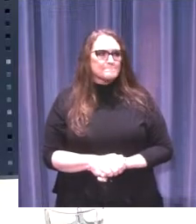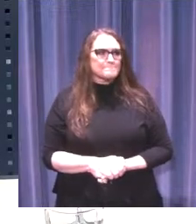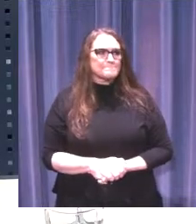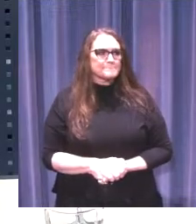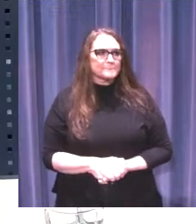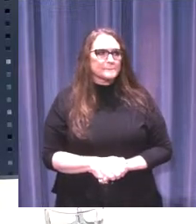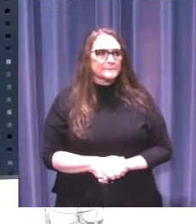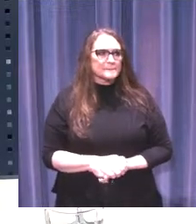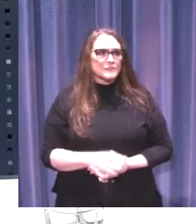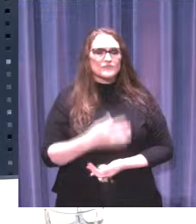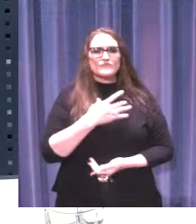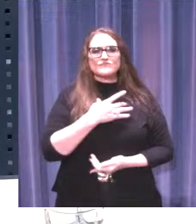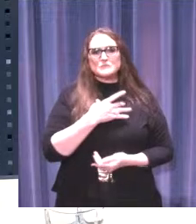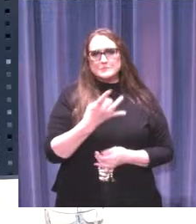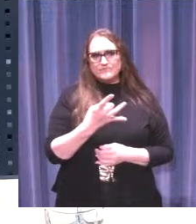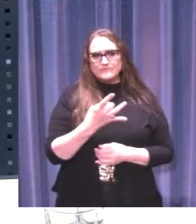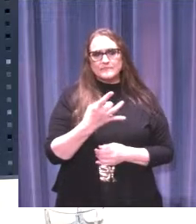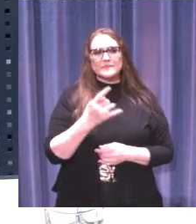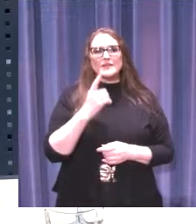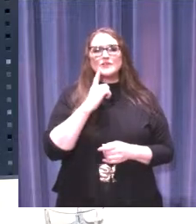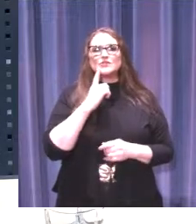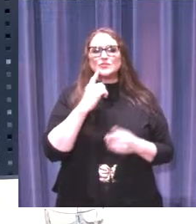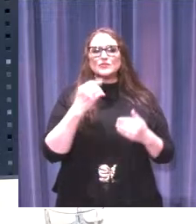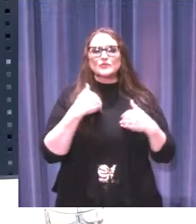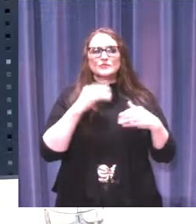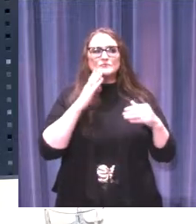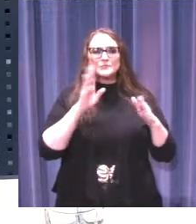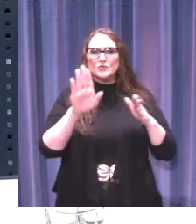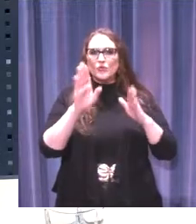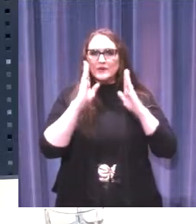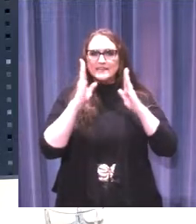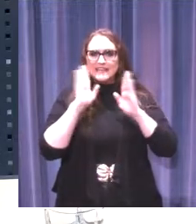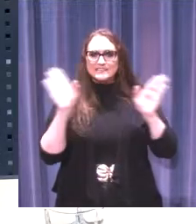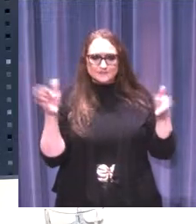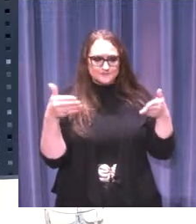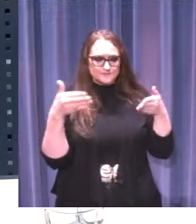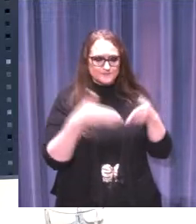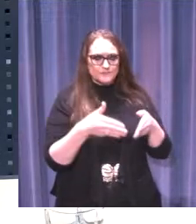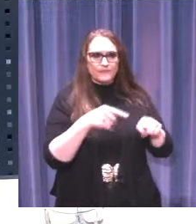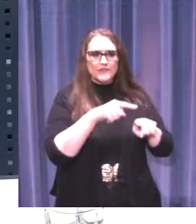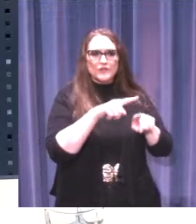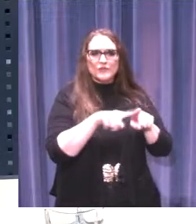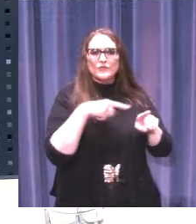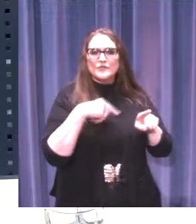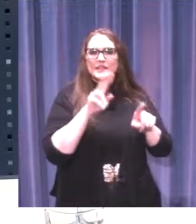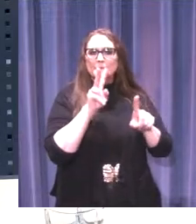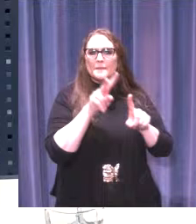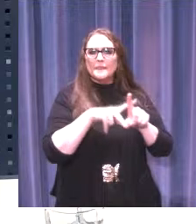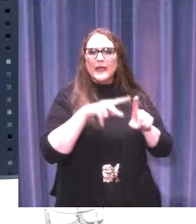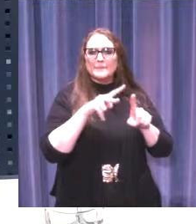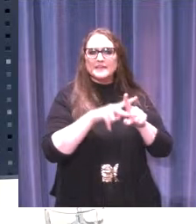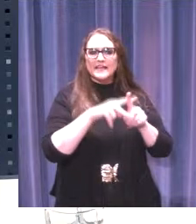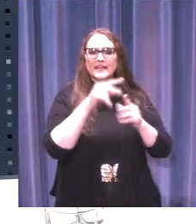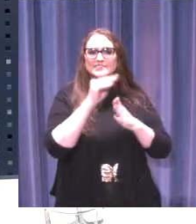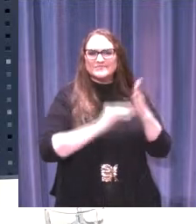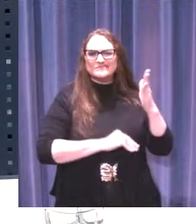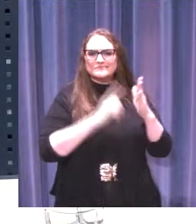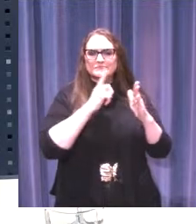would like to draw your attention to the application package, which I submitted for my